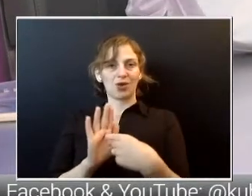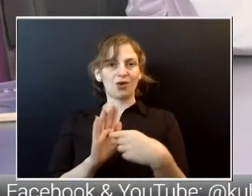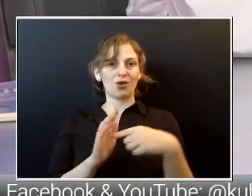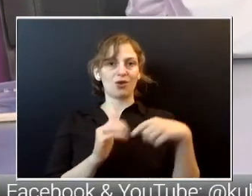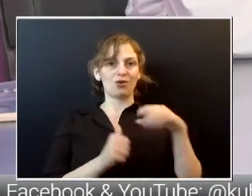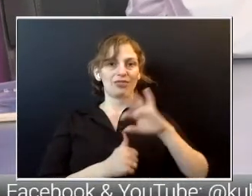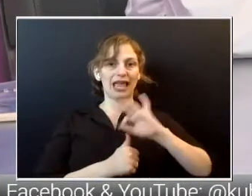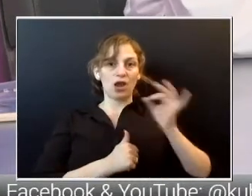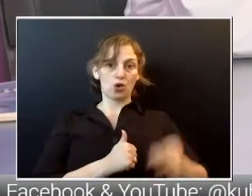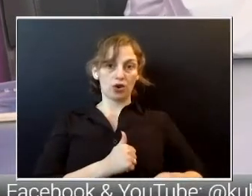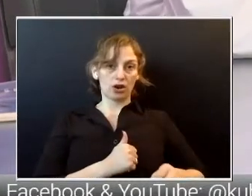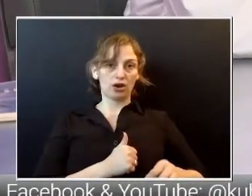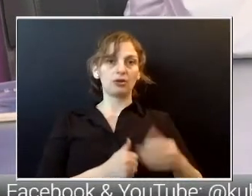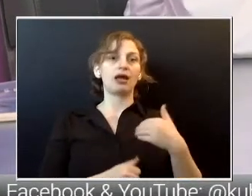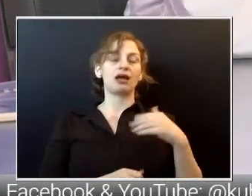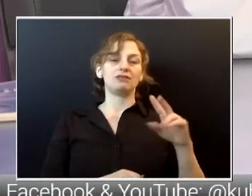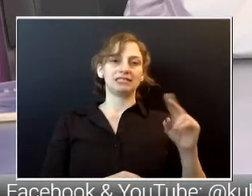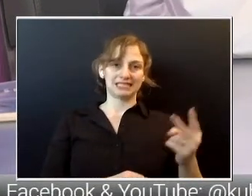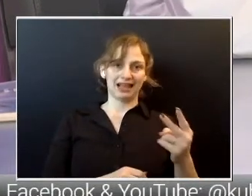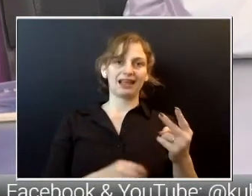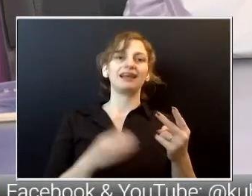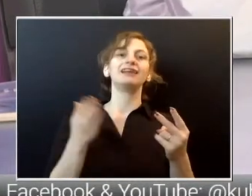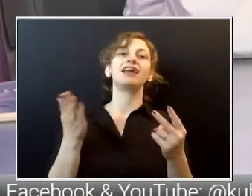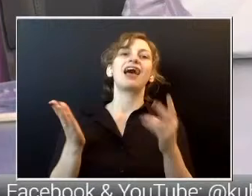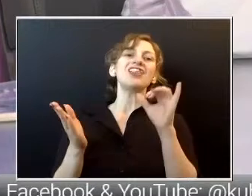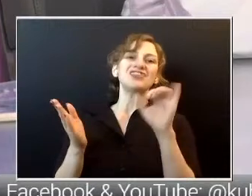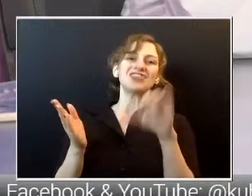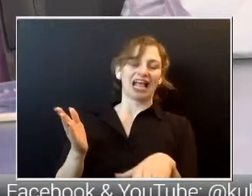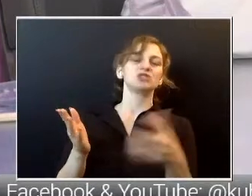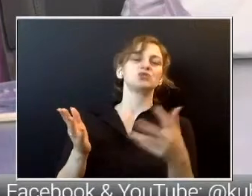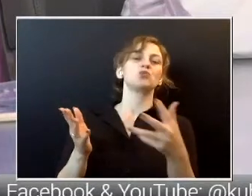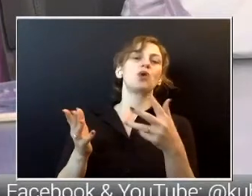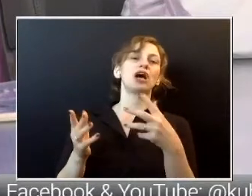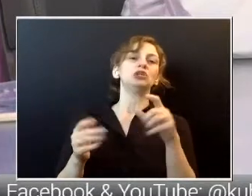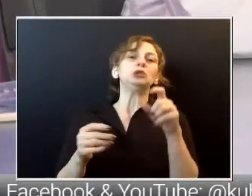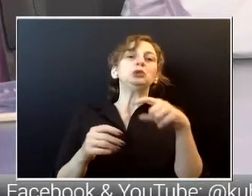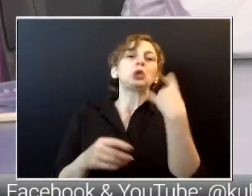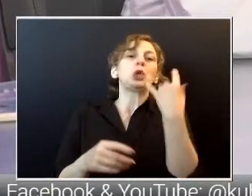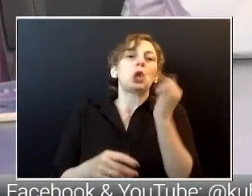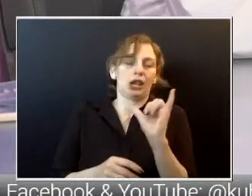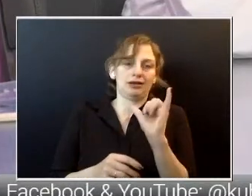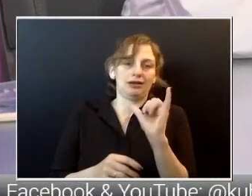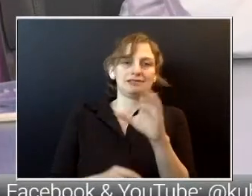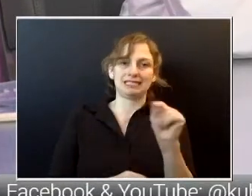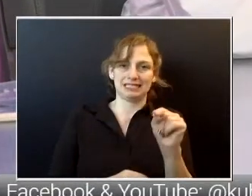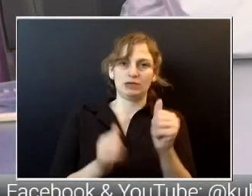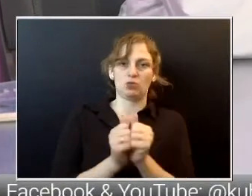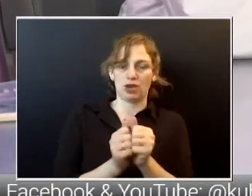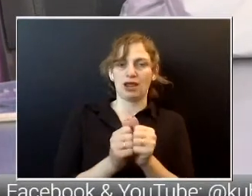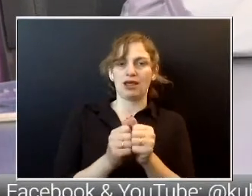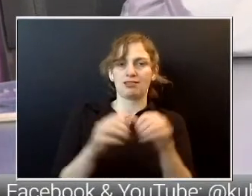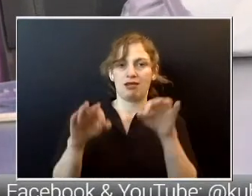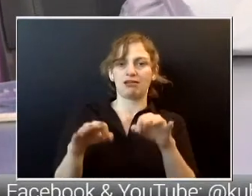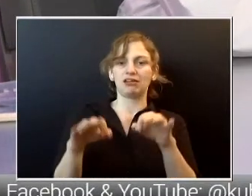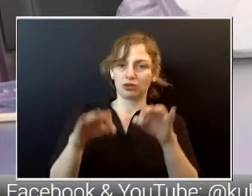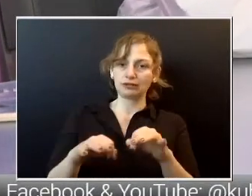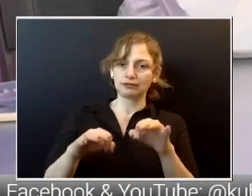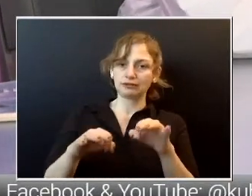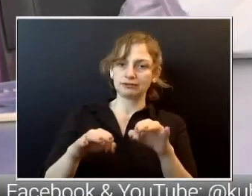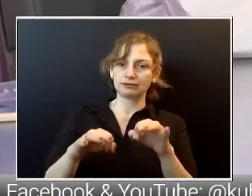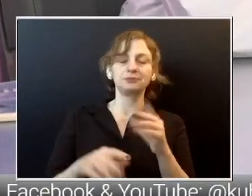second image this is what is an ideal CT scan with the contrast, right? Right. Okay. When you see